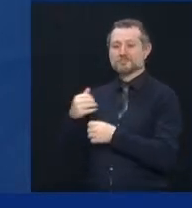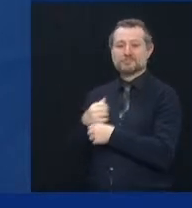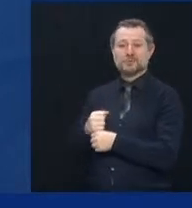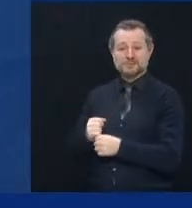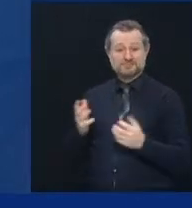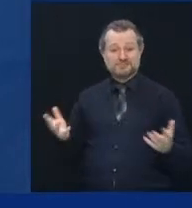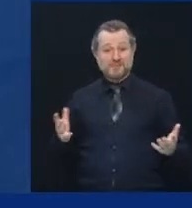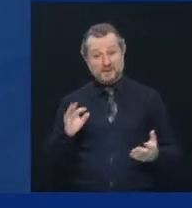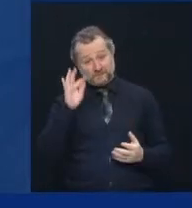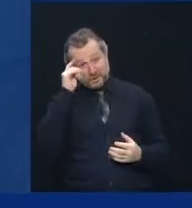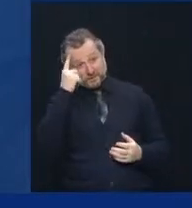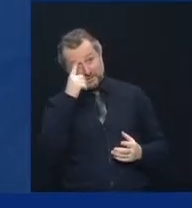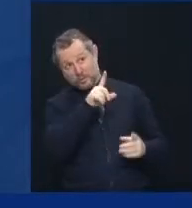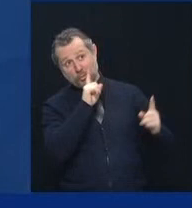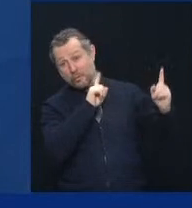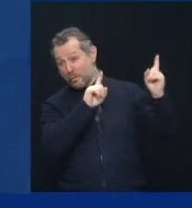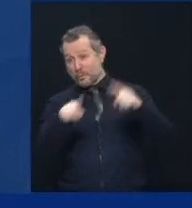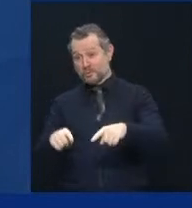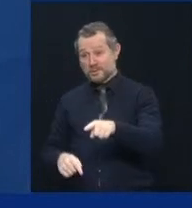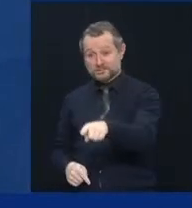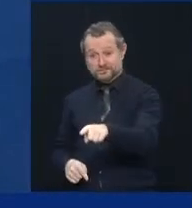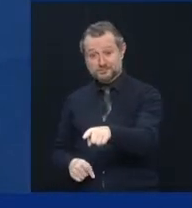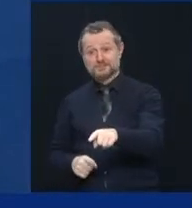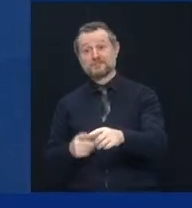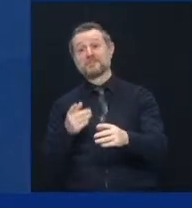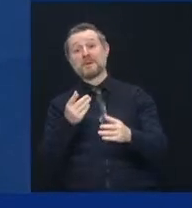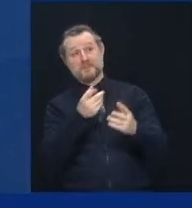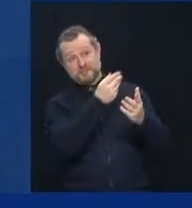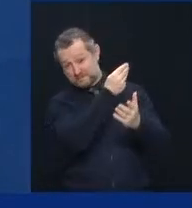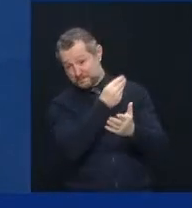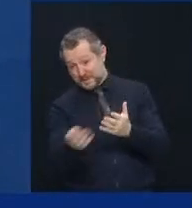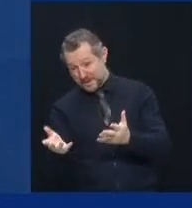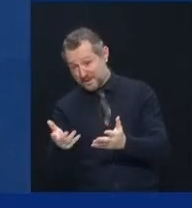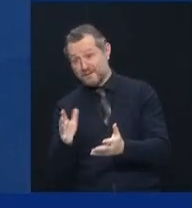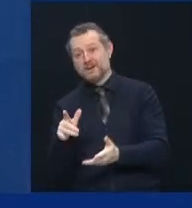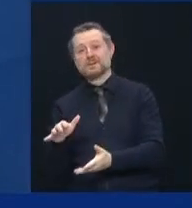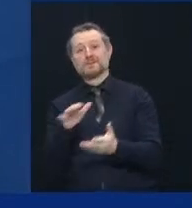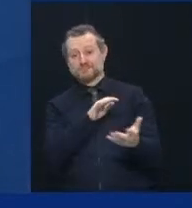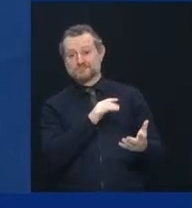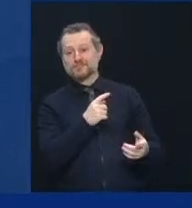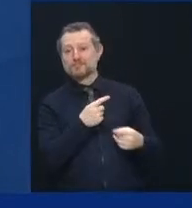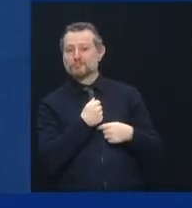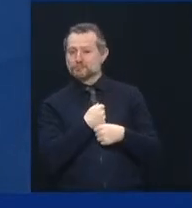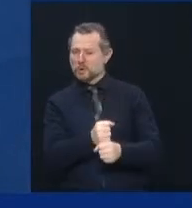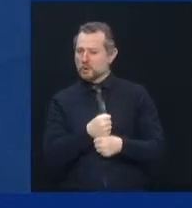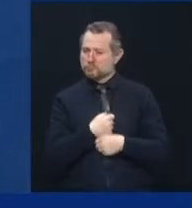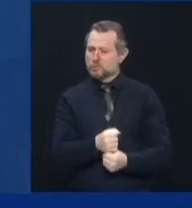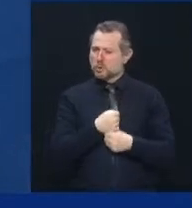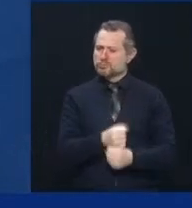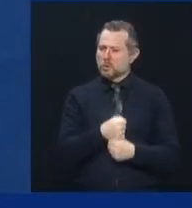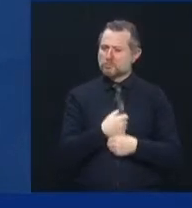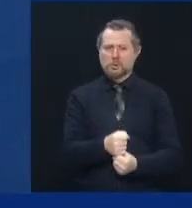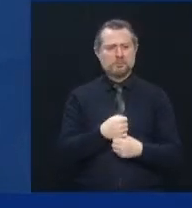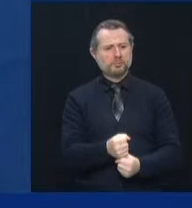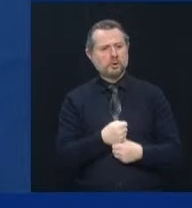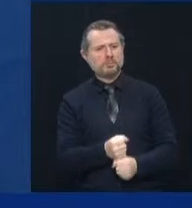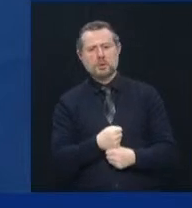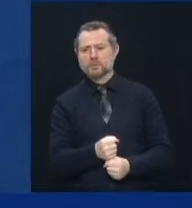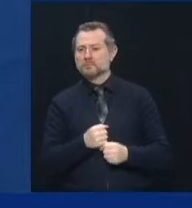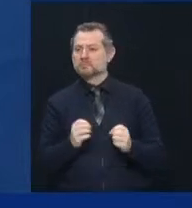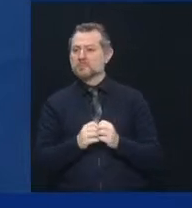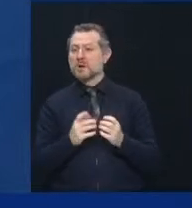order. Federal government is buying it. The production rate is the factor